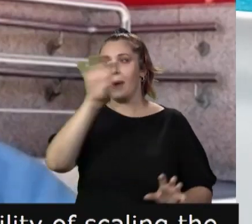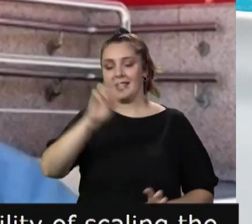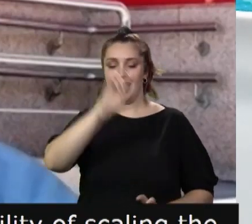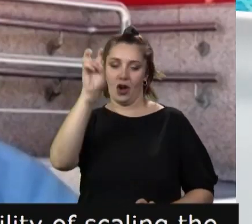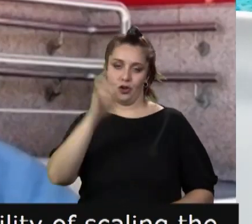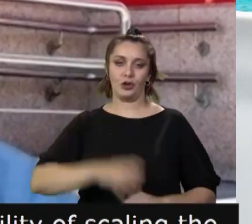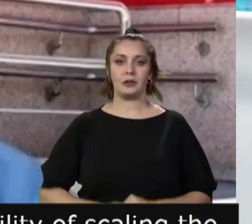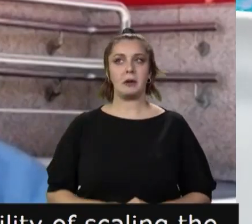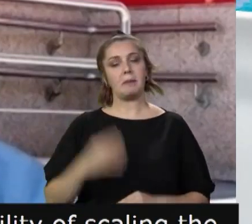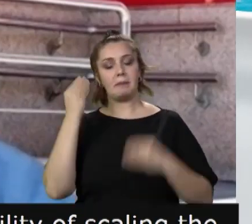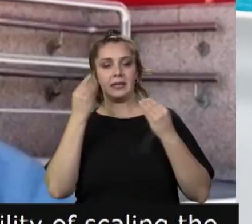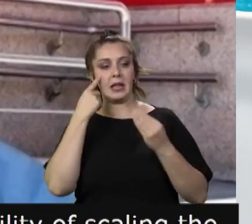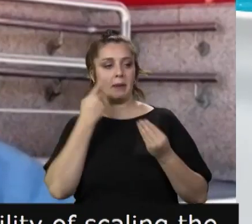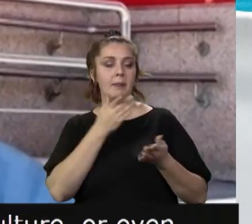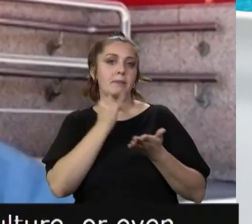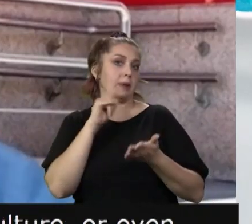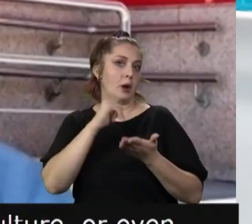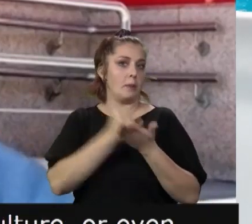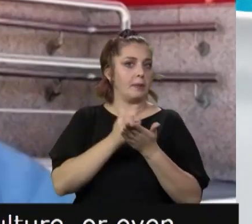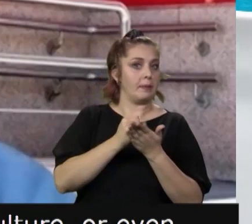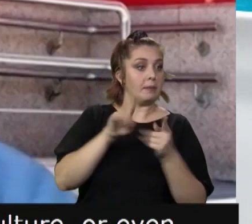groups of people or other countries.